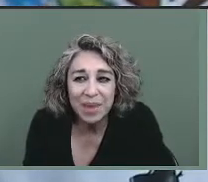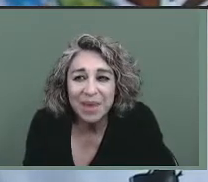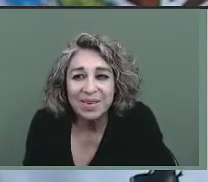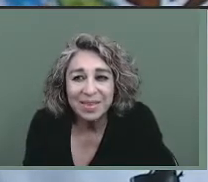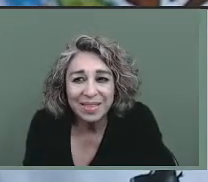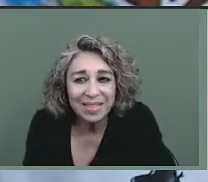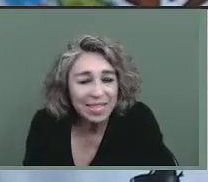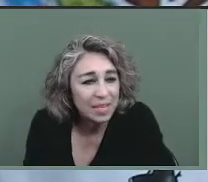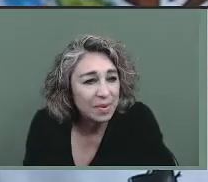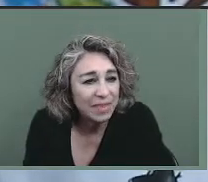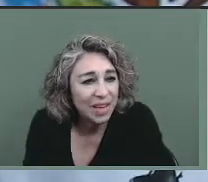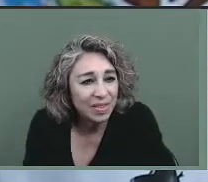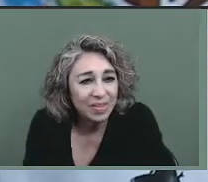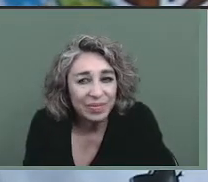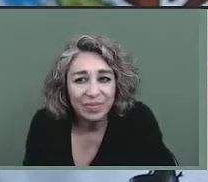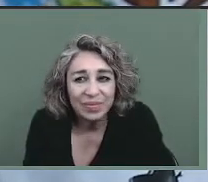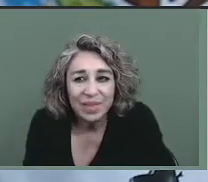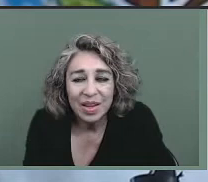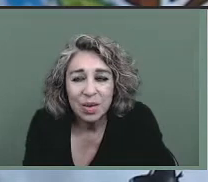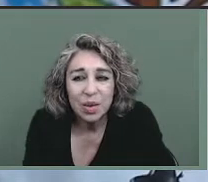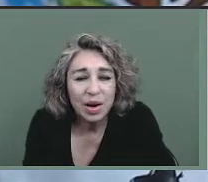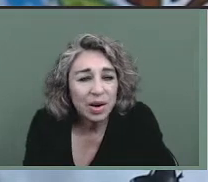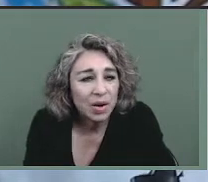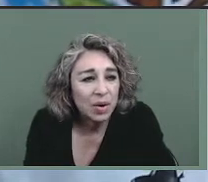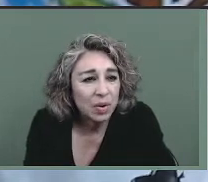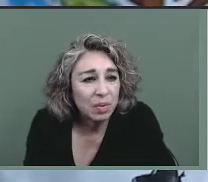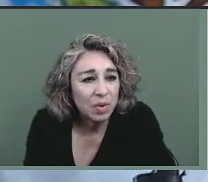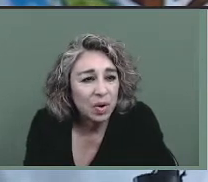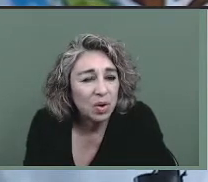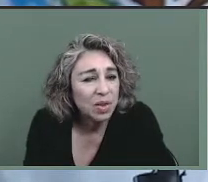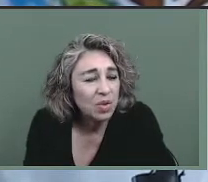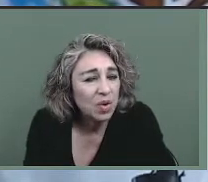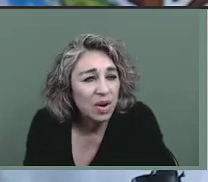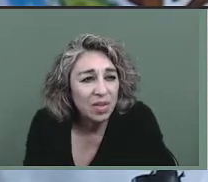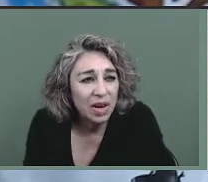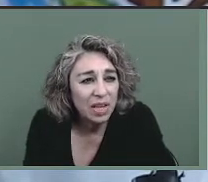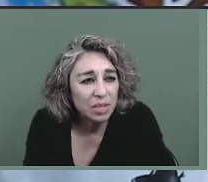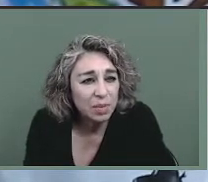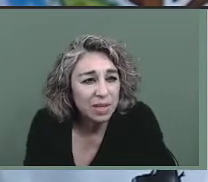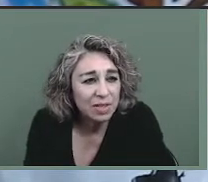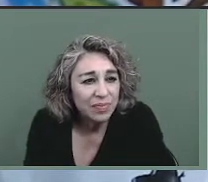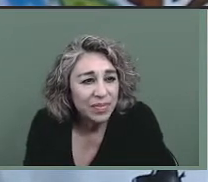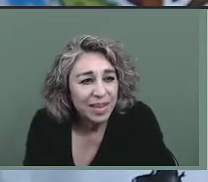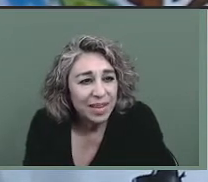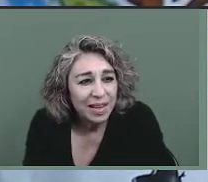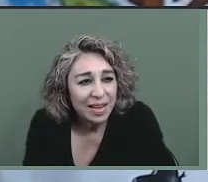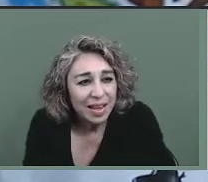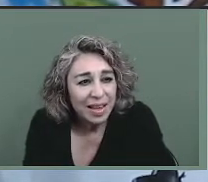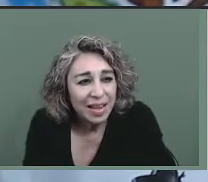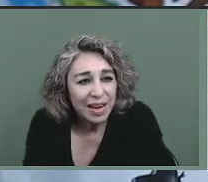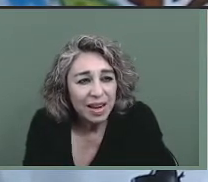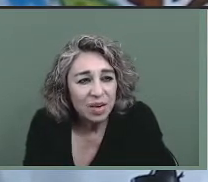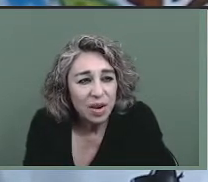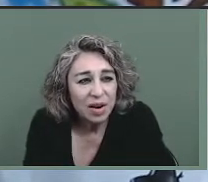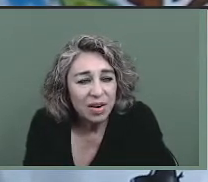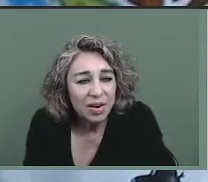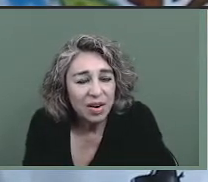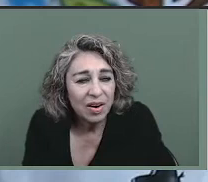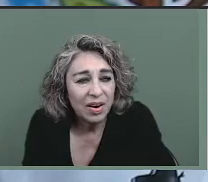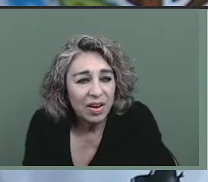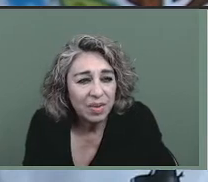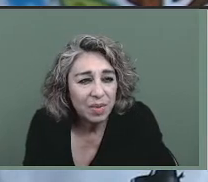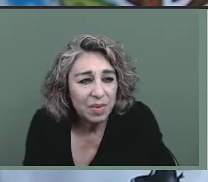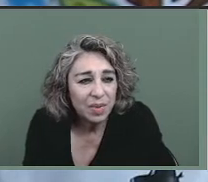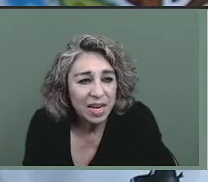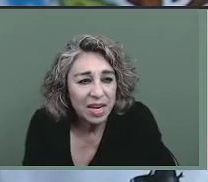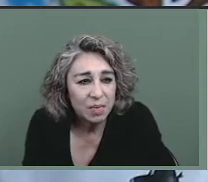to better the system of health. We are going through all the hospitals, and here we are,